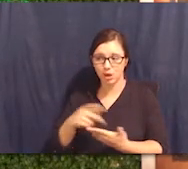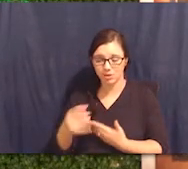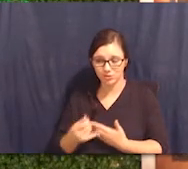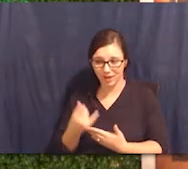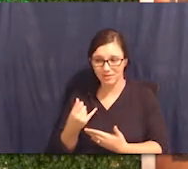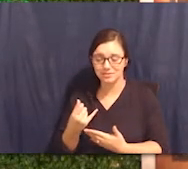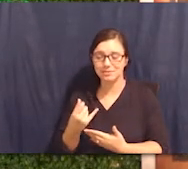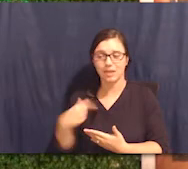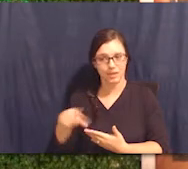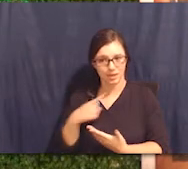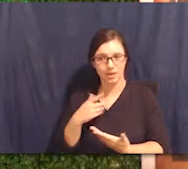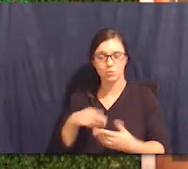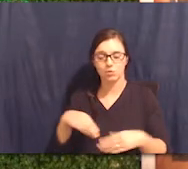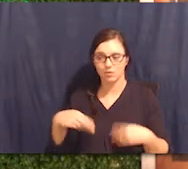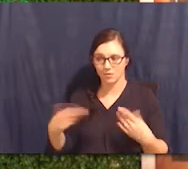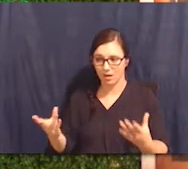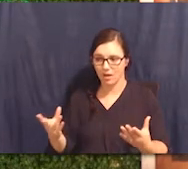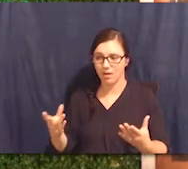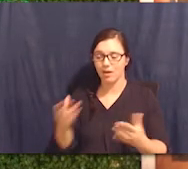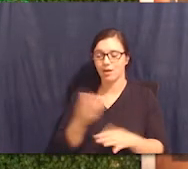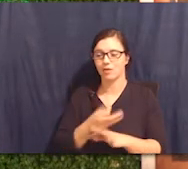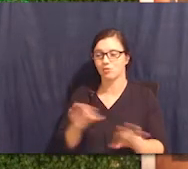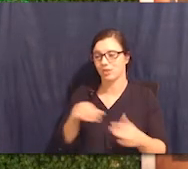project, and they do provide